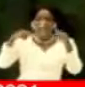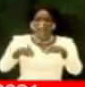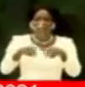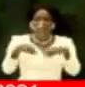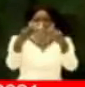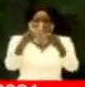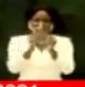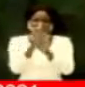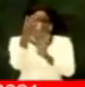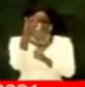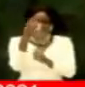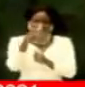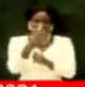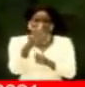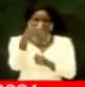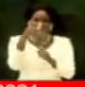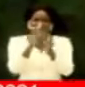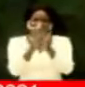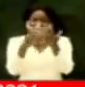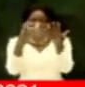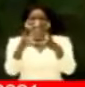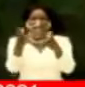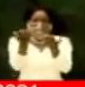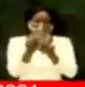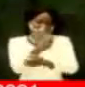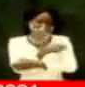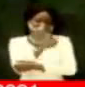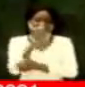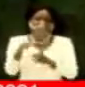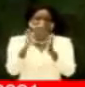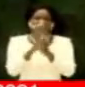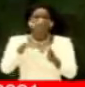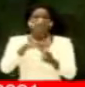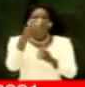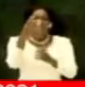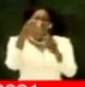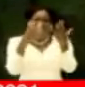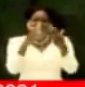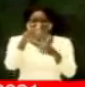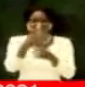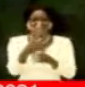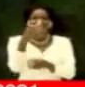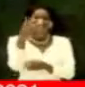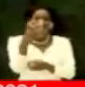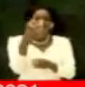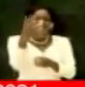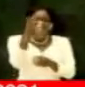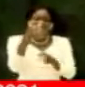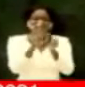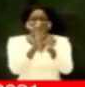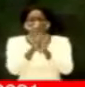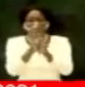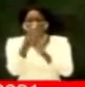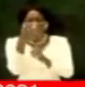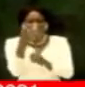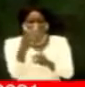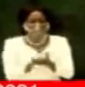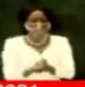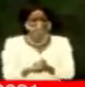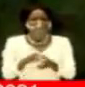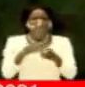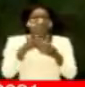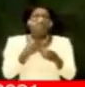13,118 have received the vaccine, which brings our number to 38,323. Let me make a special